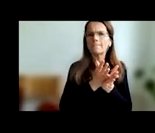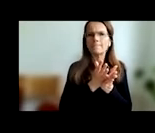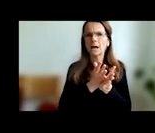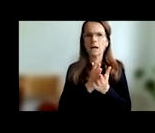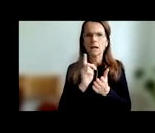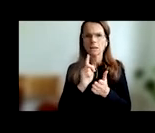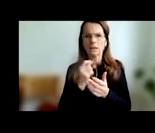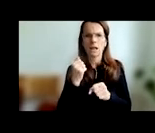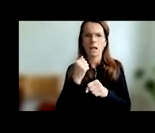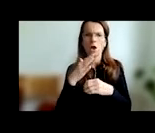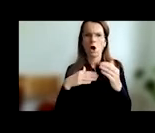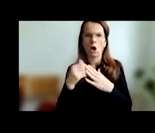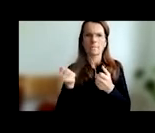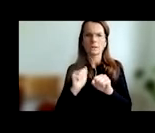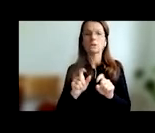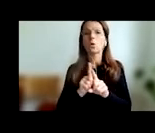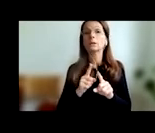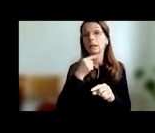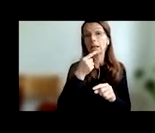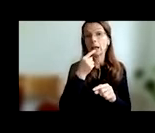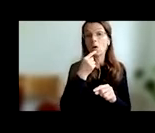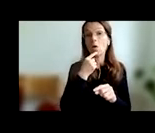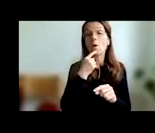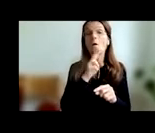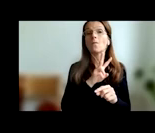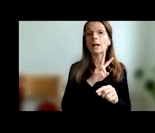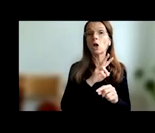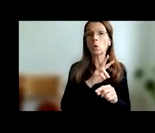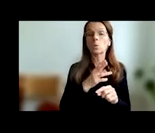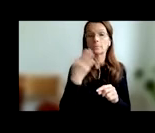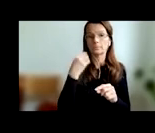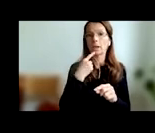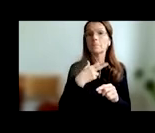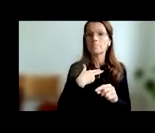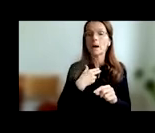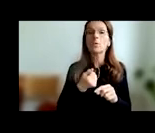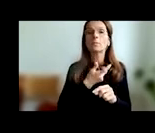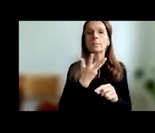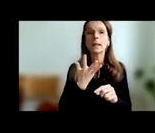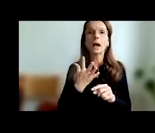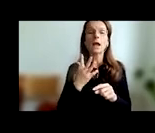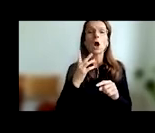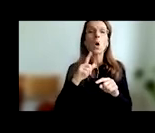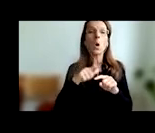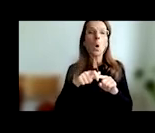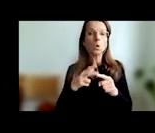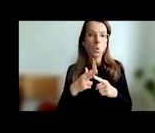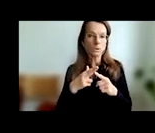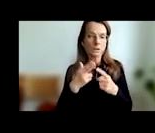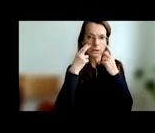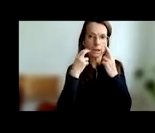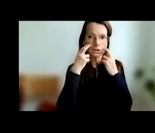Sedefob, as Mr. Van Loo mentioned earlier, had some tools